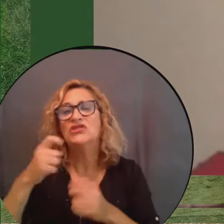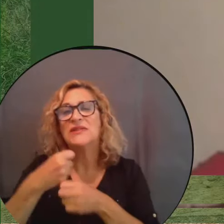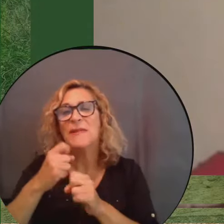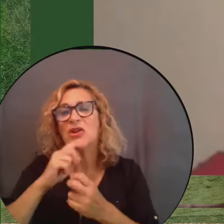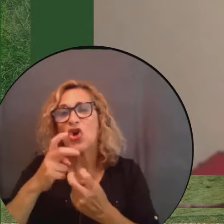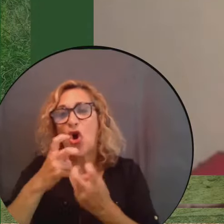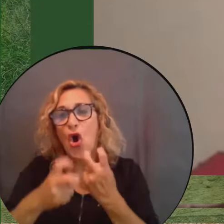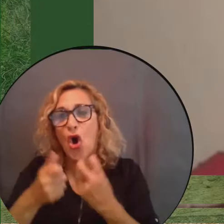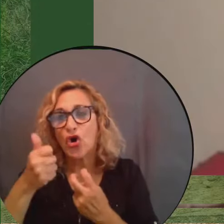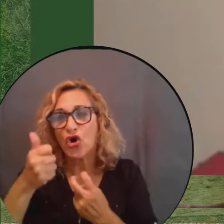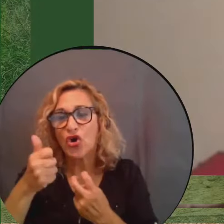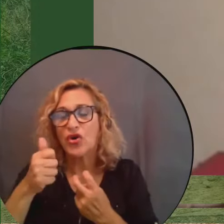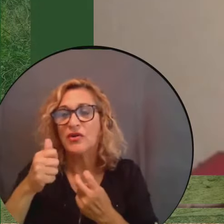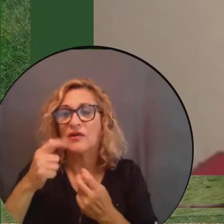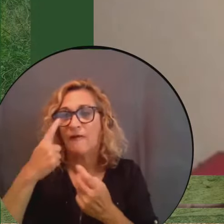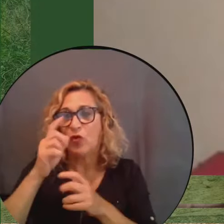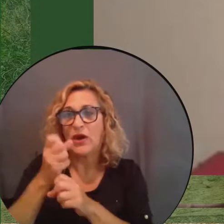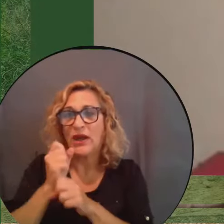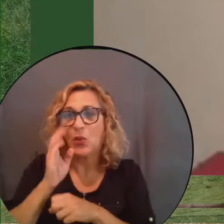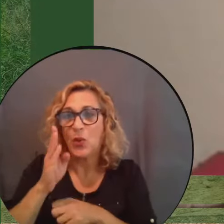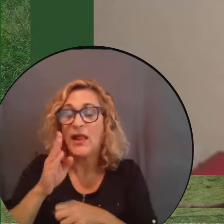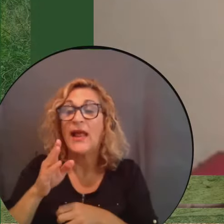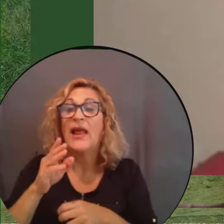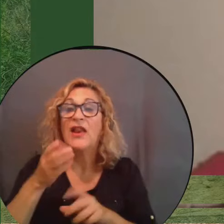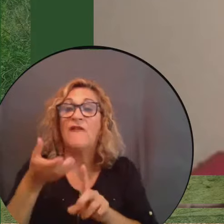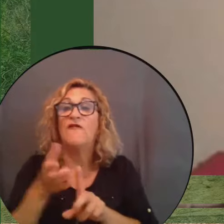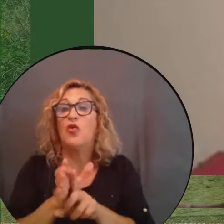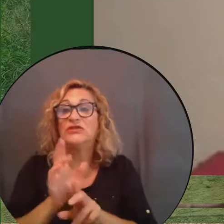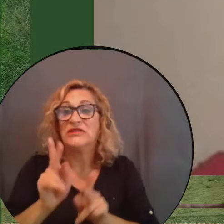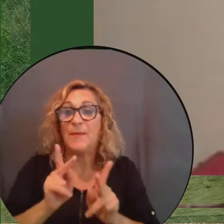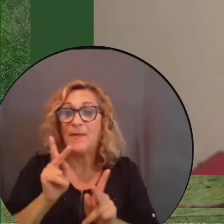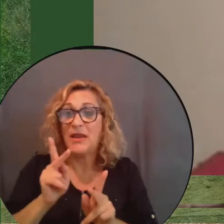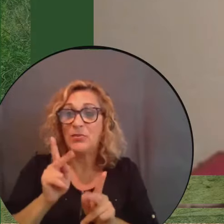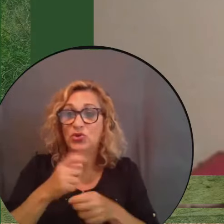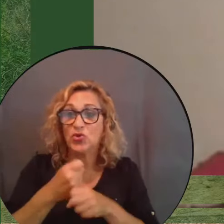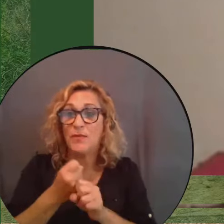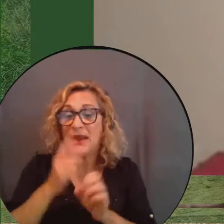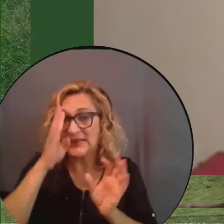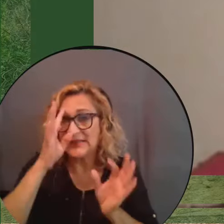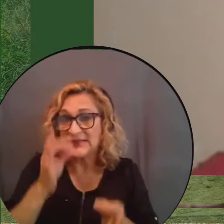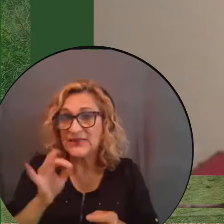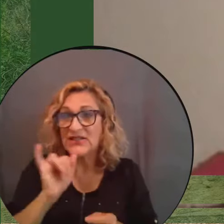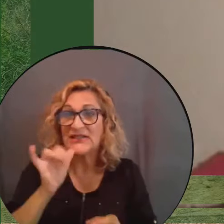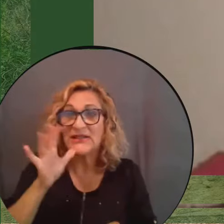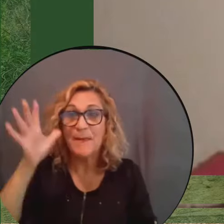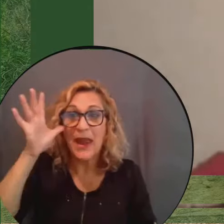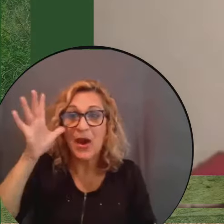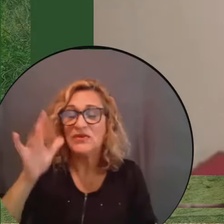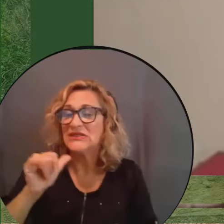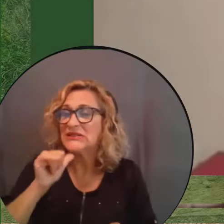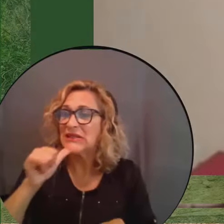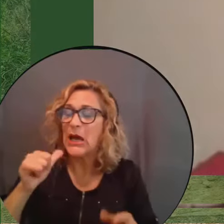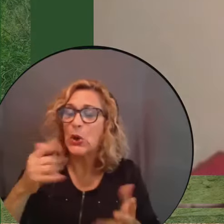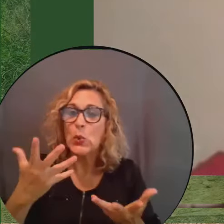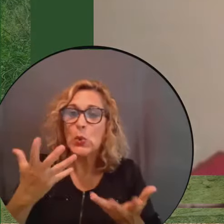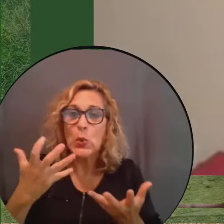forces people into parenting decisions that they were not ready to make or unwilling to make.